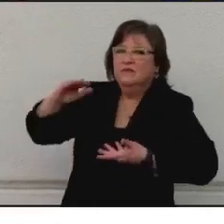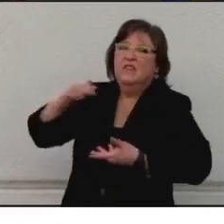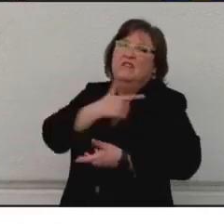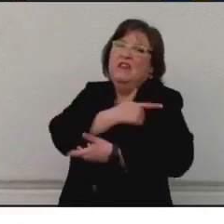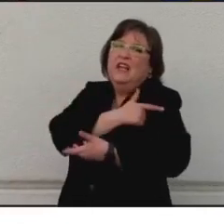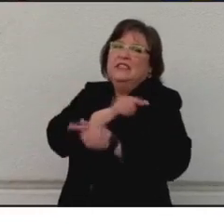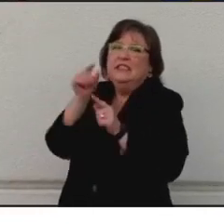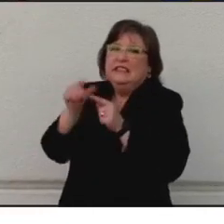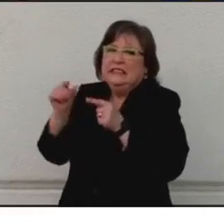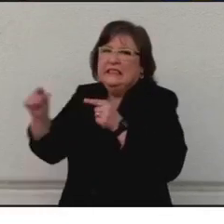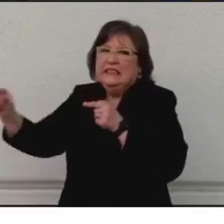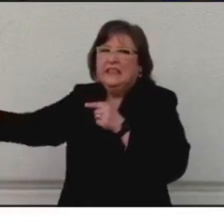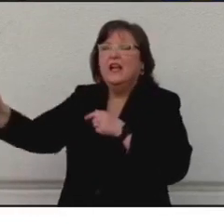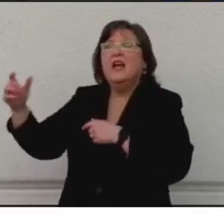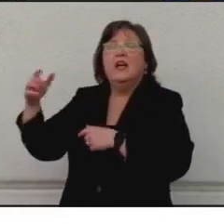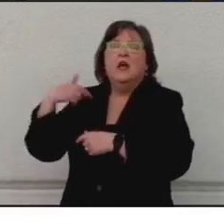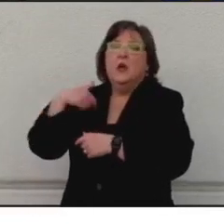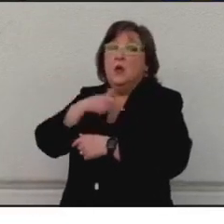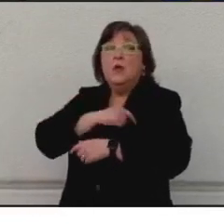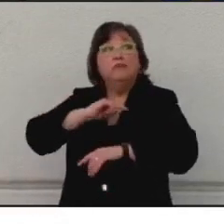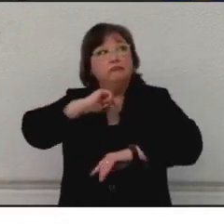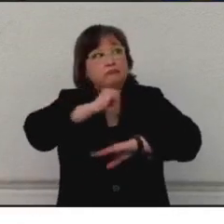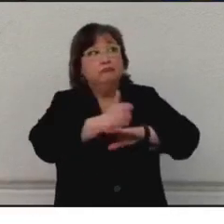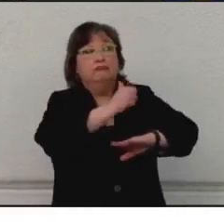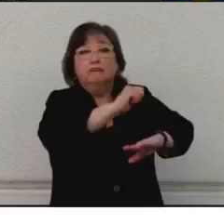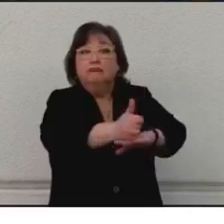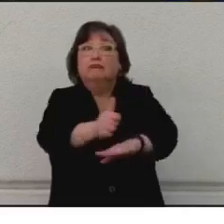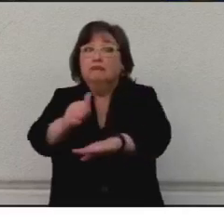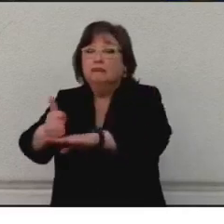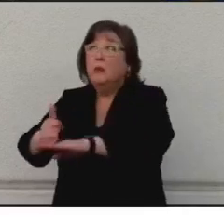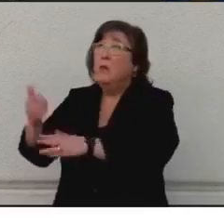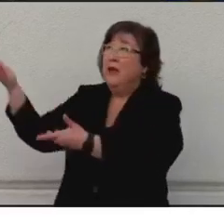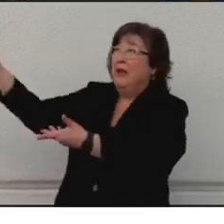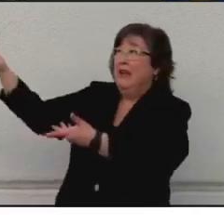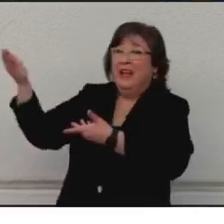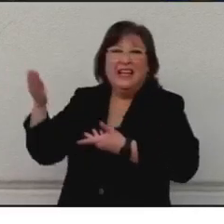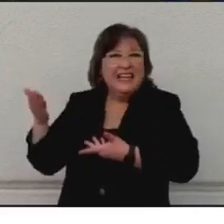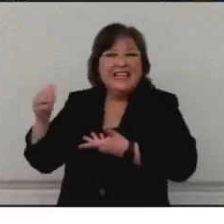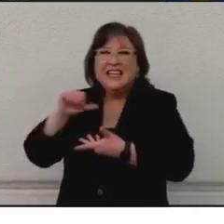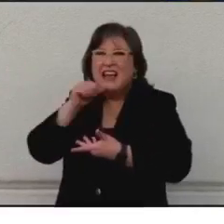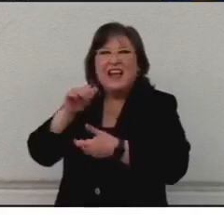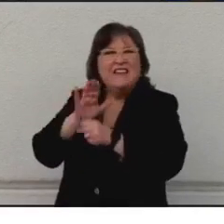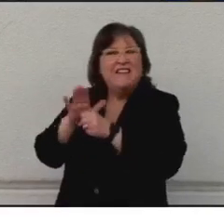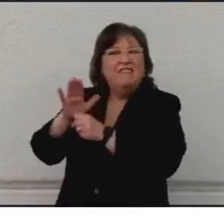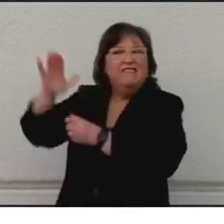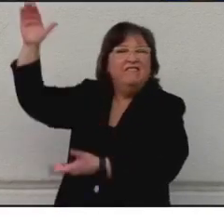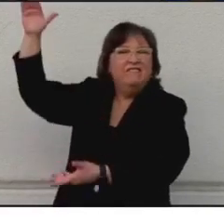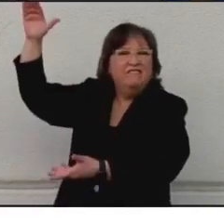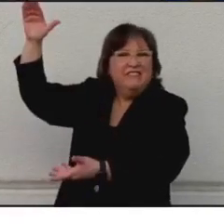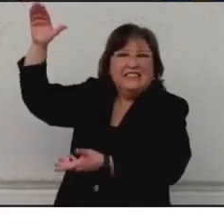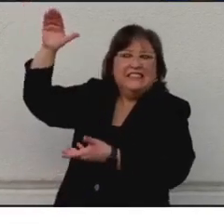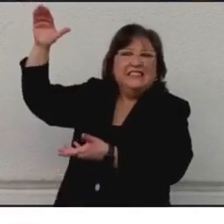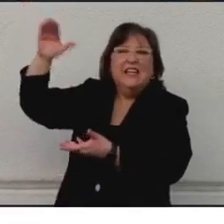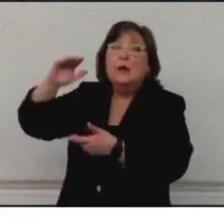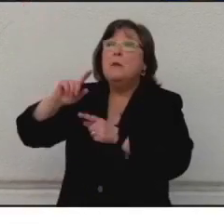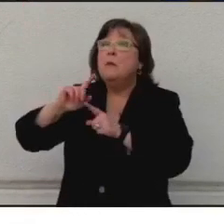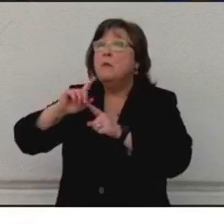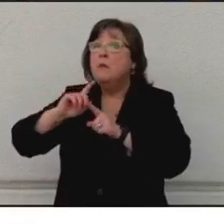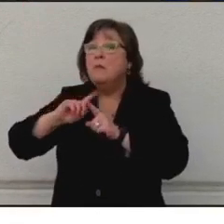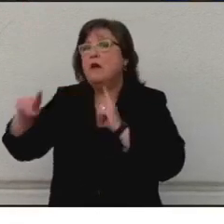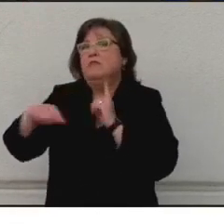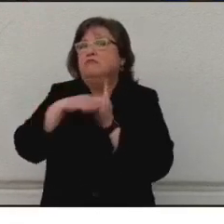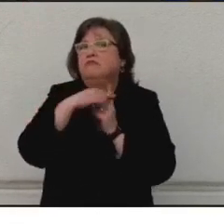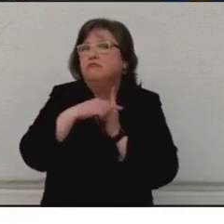historic vaccination campaign. But what we have seen is that our healthcare partners and healthcare providers across the